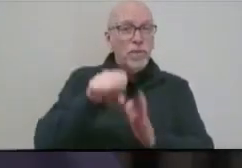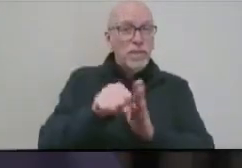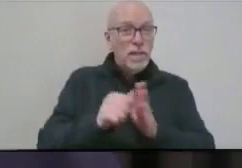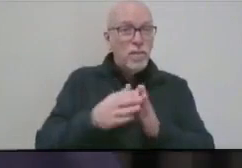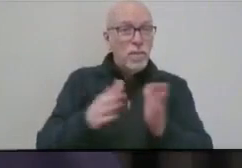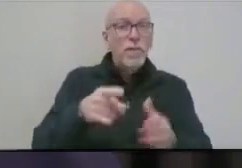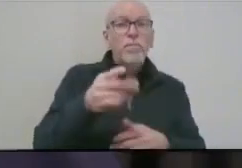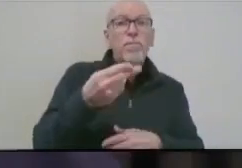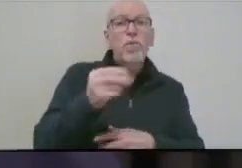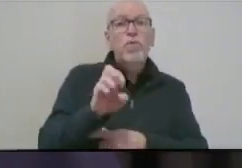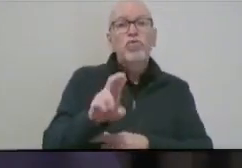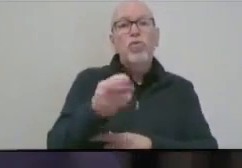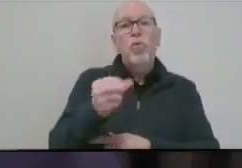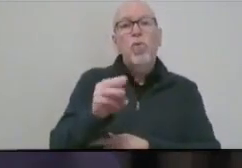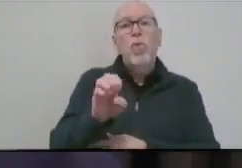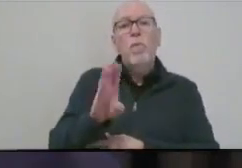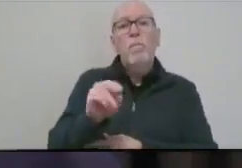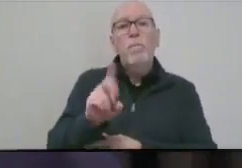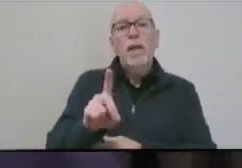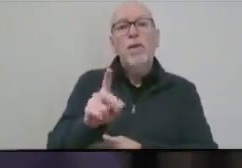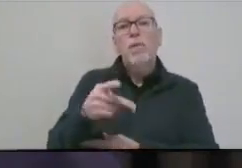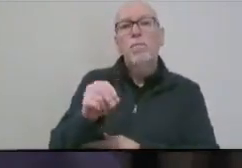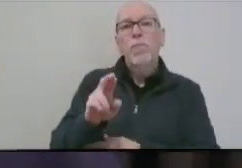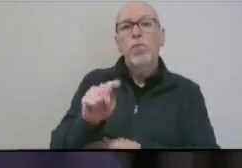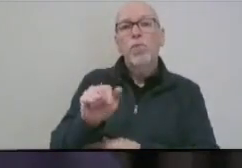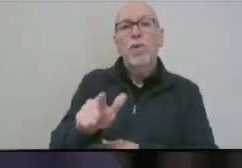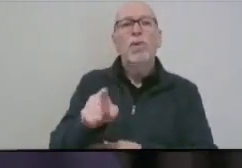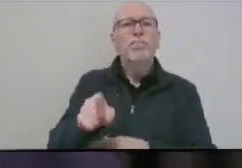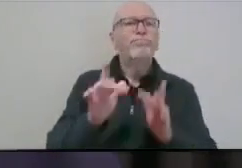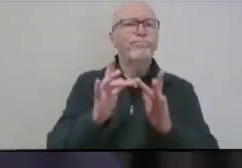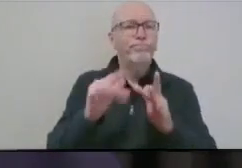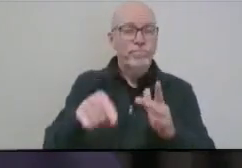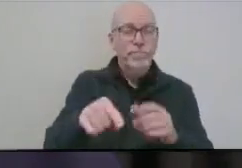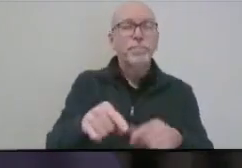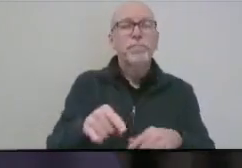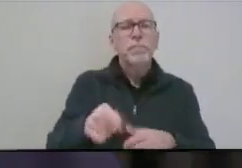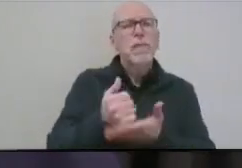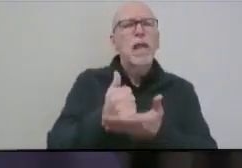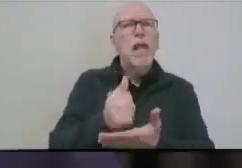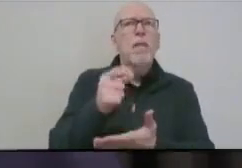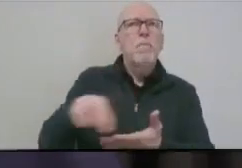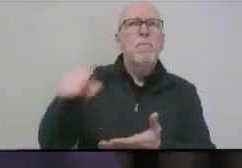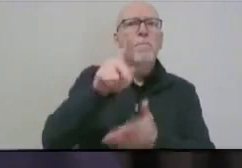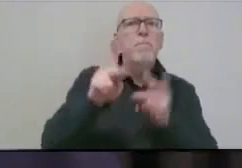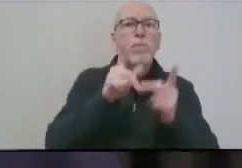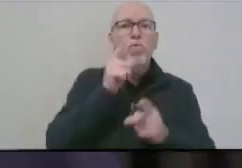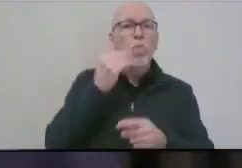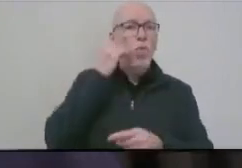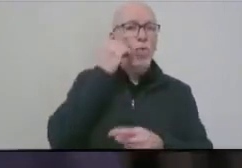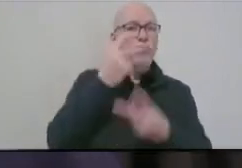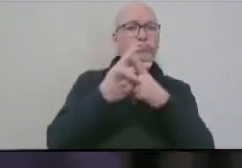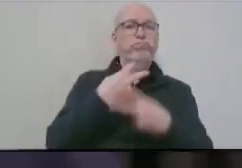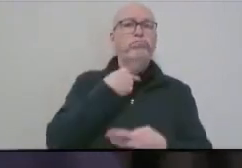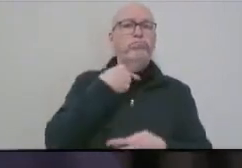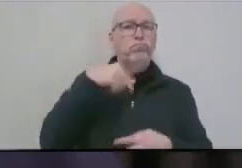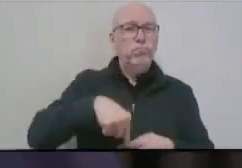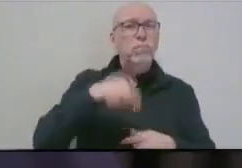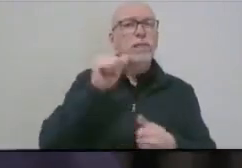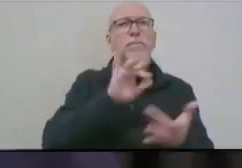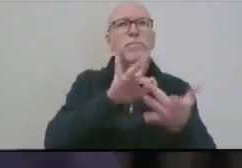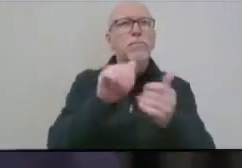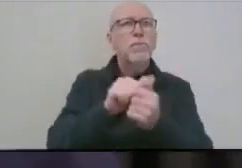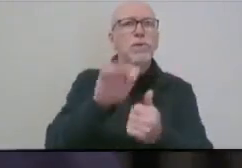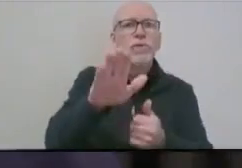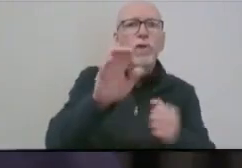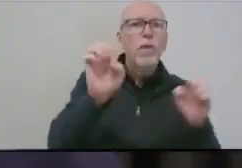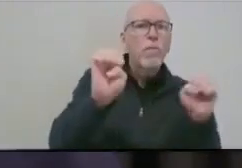Hoosier Homebound Portal. This centralized data hub is beginning to help connect homebound Hoosiers to their local health departments and emergency medical